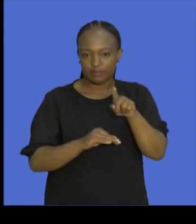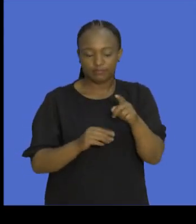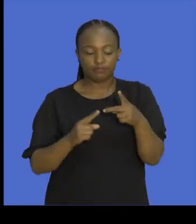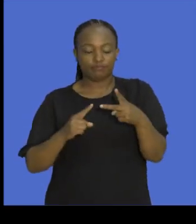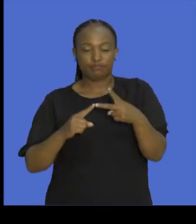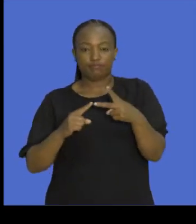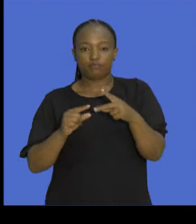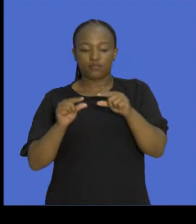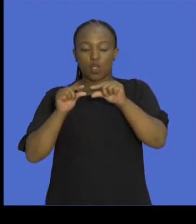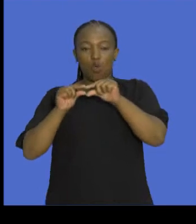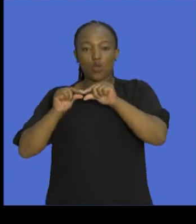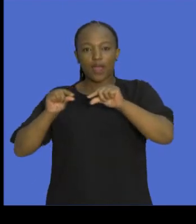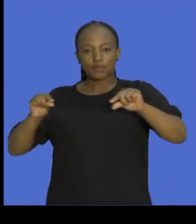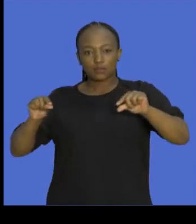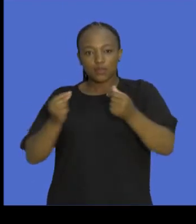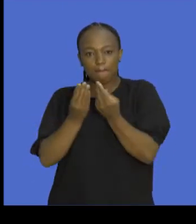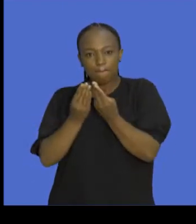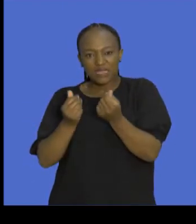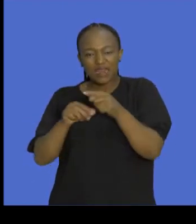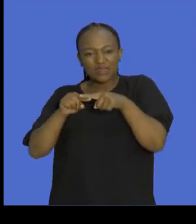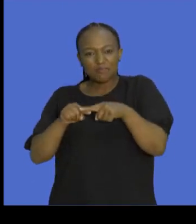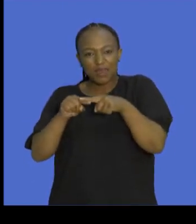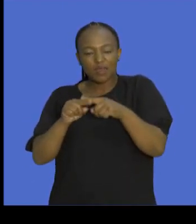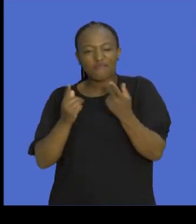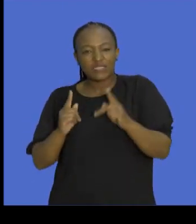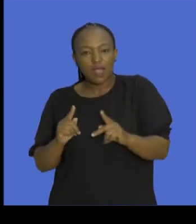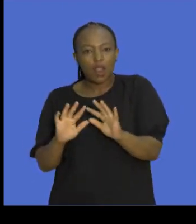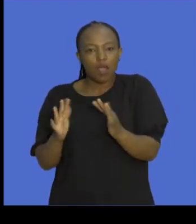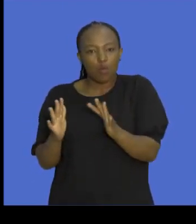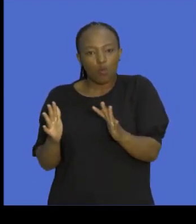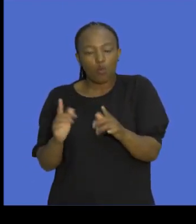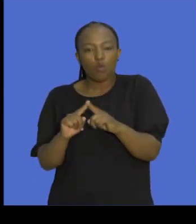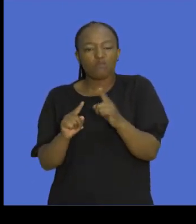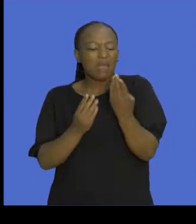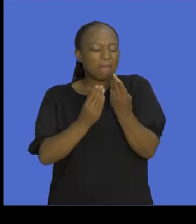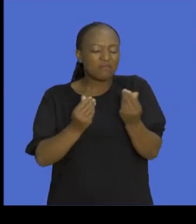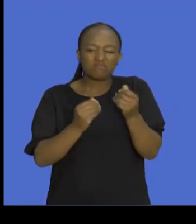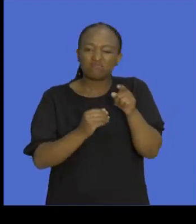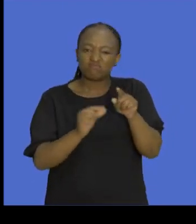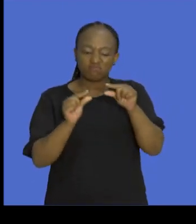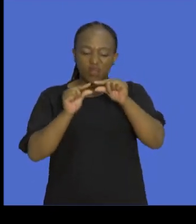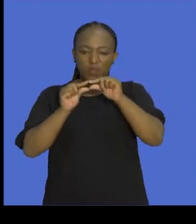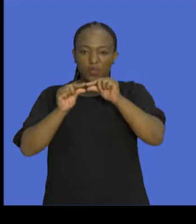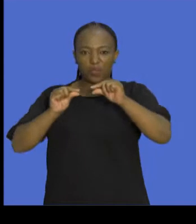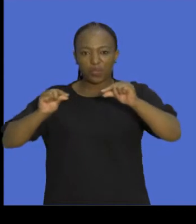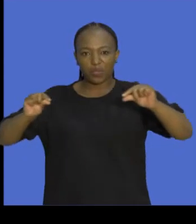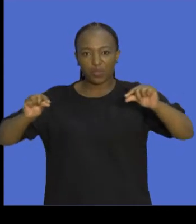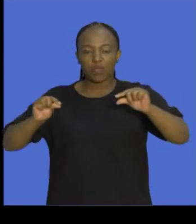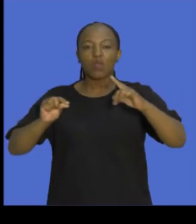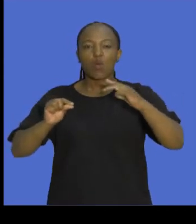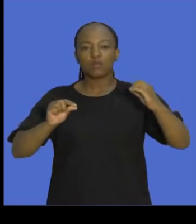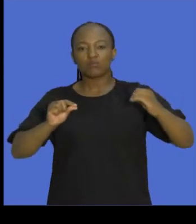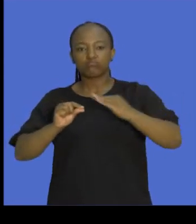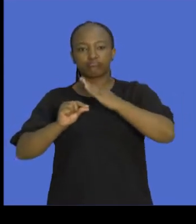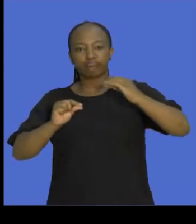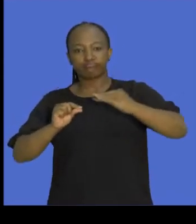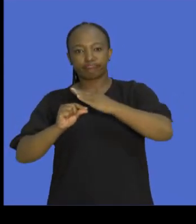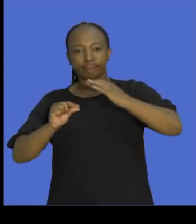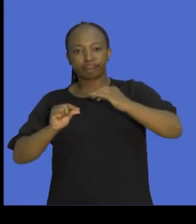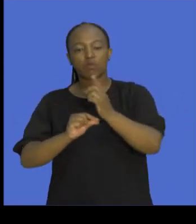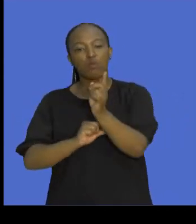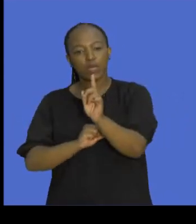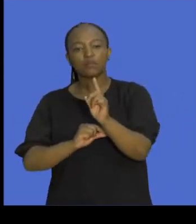be. We need a conducting material. In terms of physical properties, these are materials that allow charge to flow through